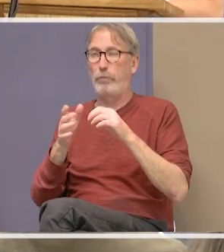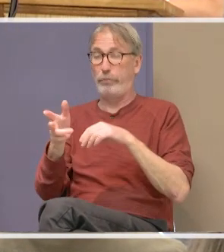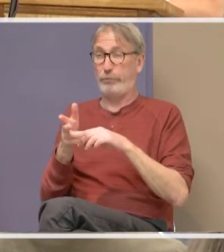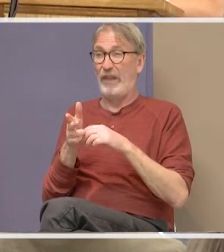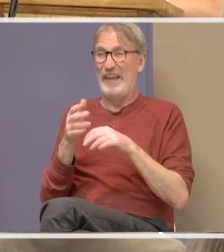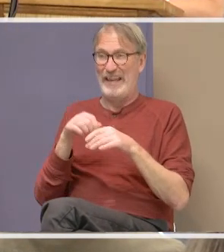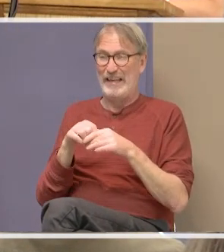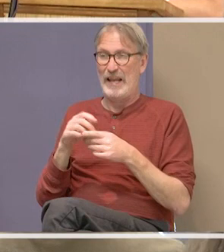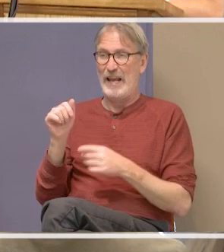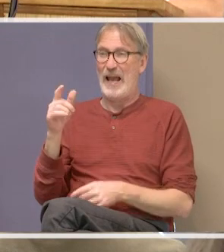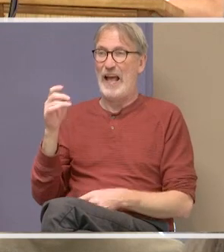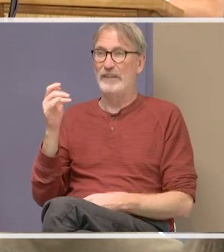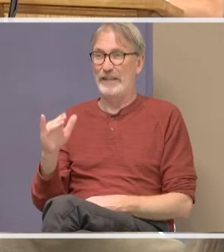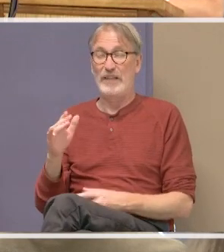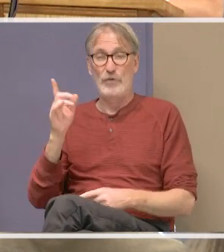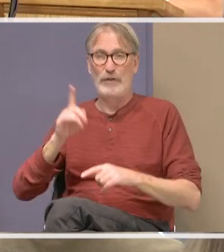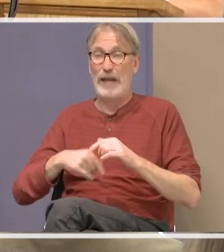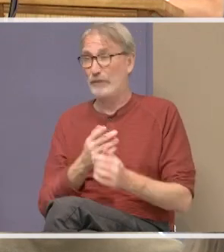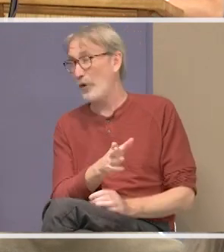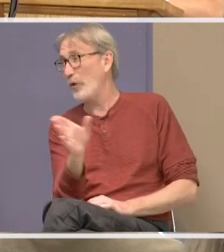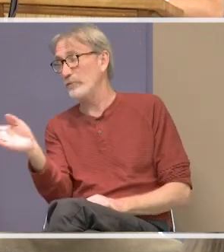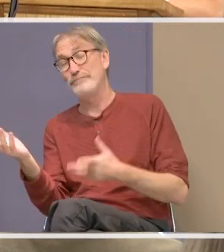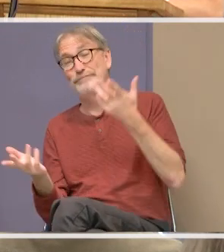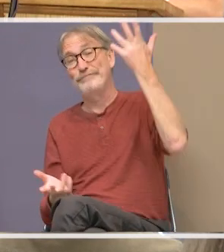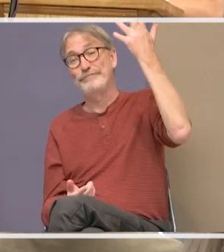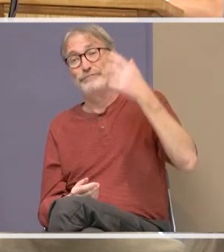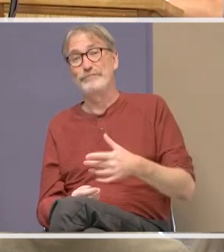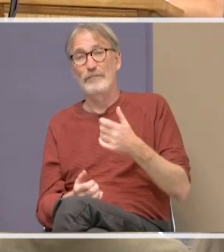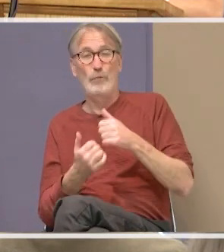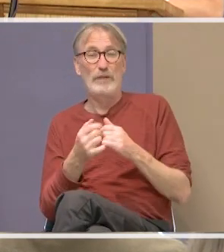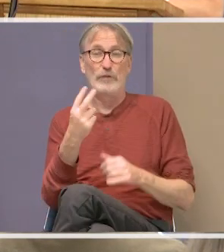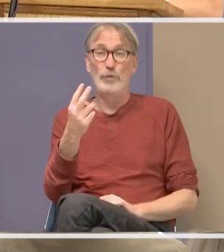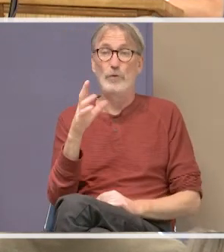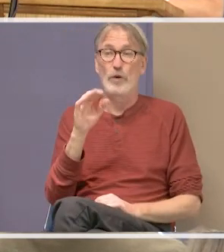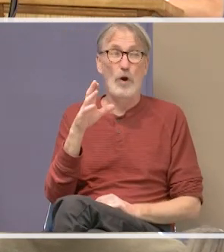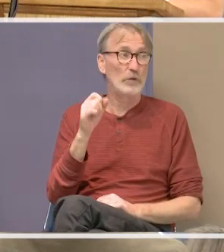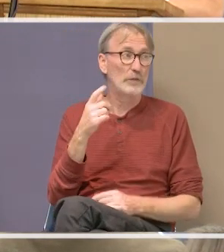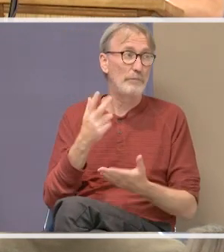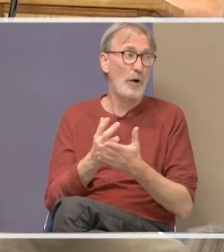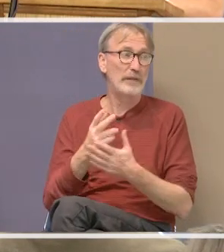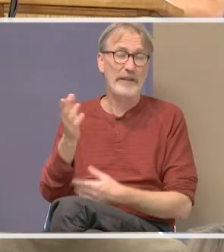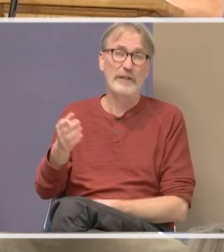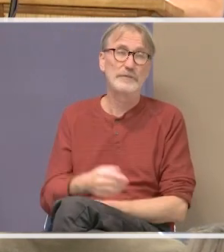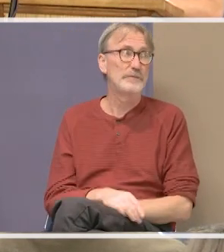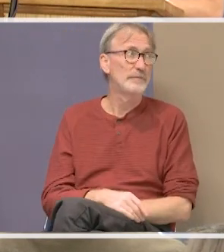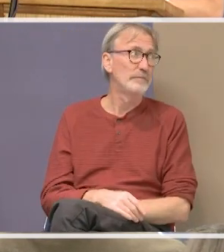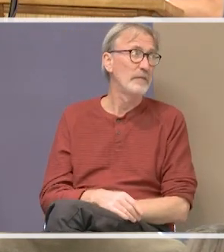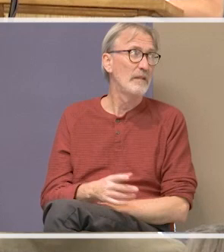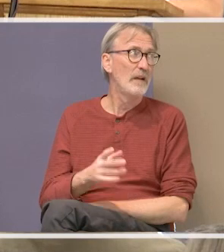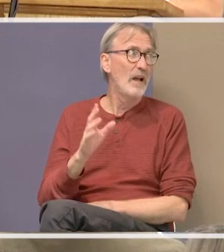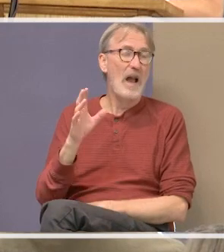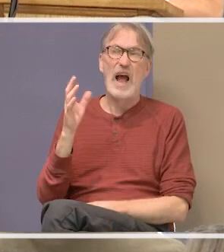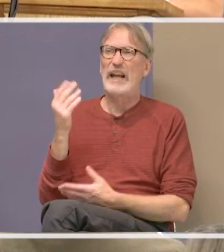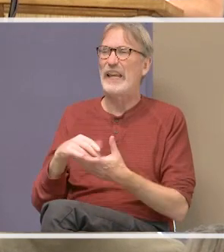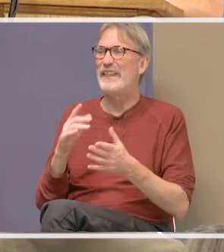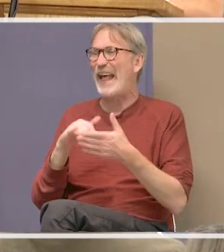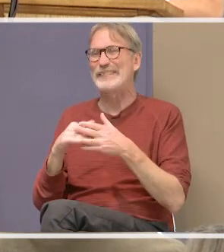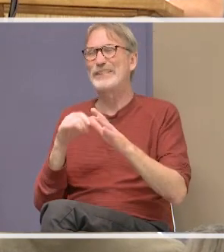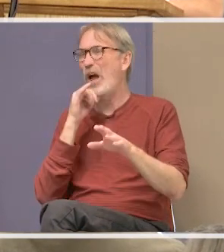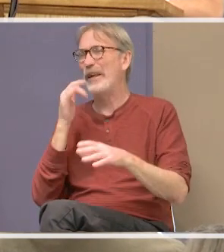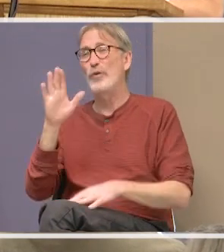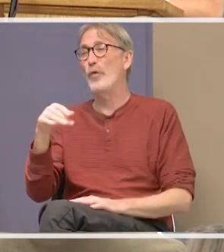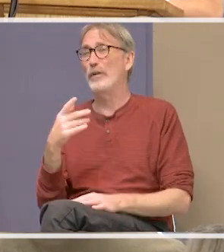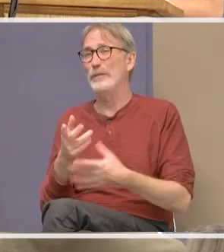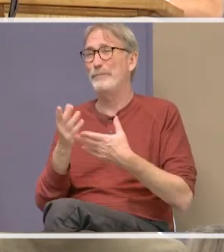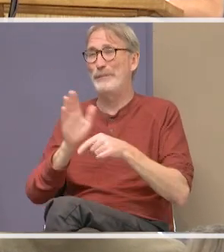alley. You just can't make the turn, especially when 2 cars are parked there. So again, that's outside the scope of the